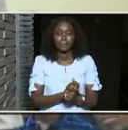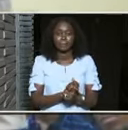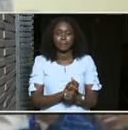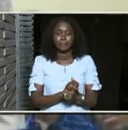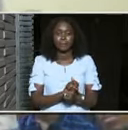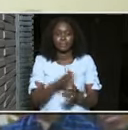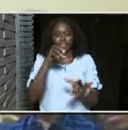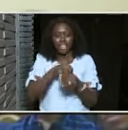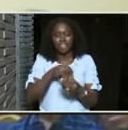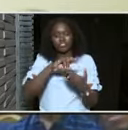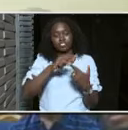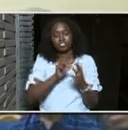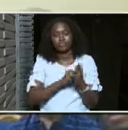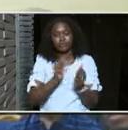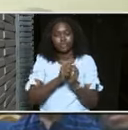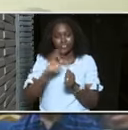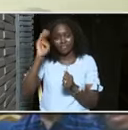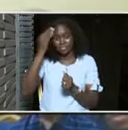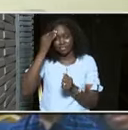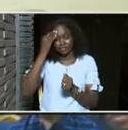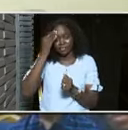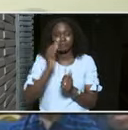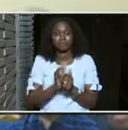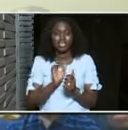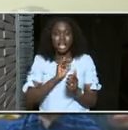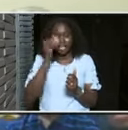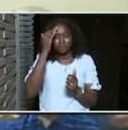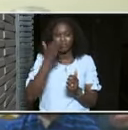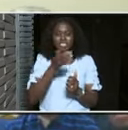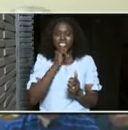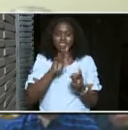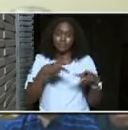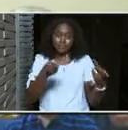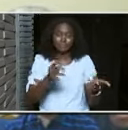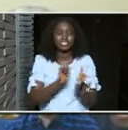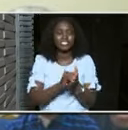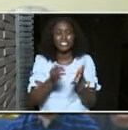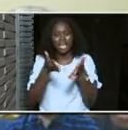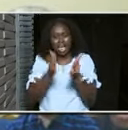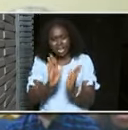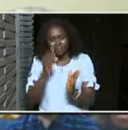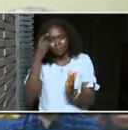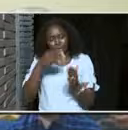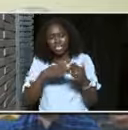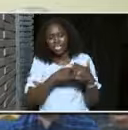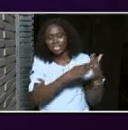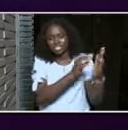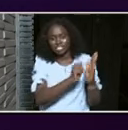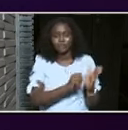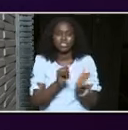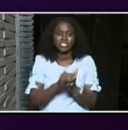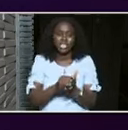in relationship with the federal character, I know there's a provision that allows for leadership that spreads across